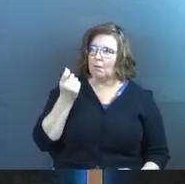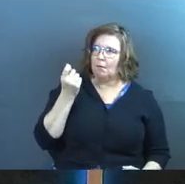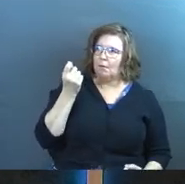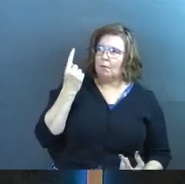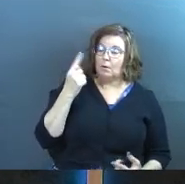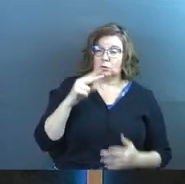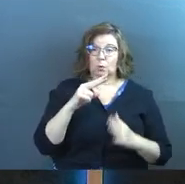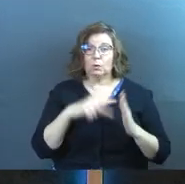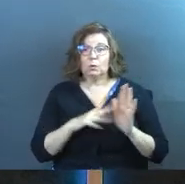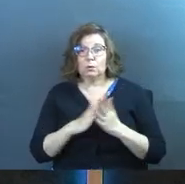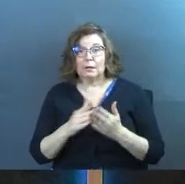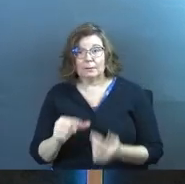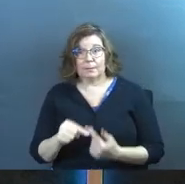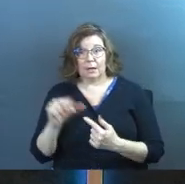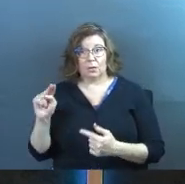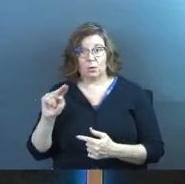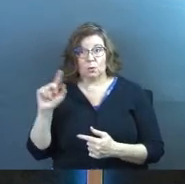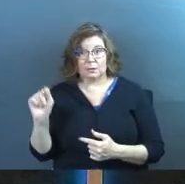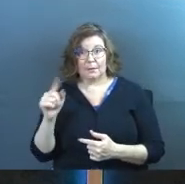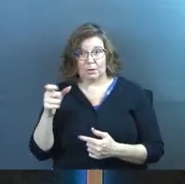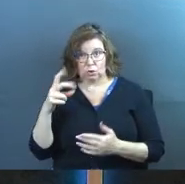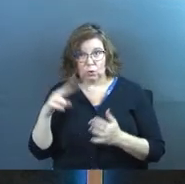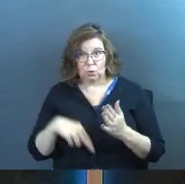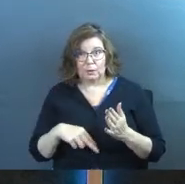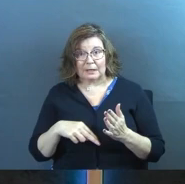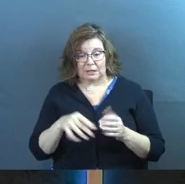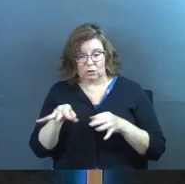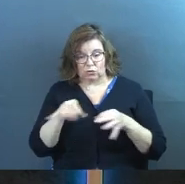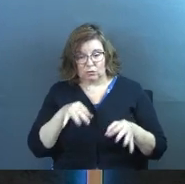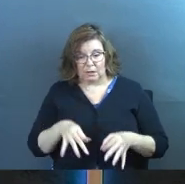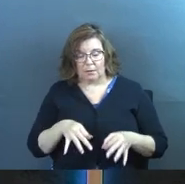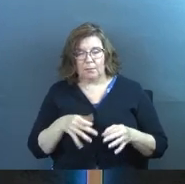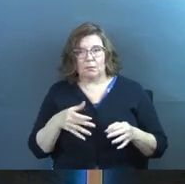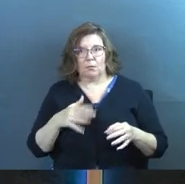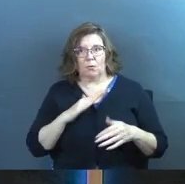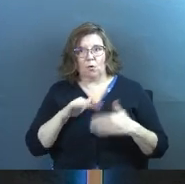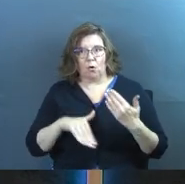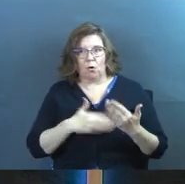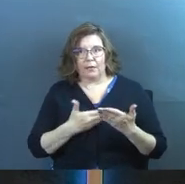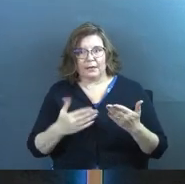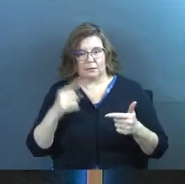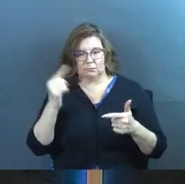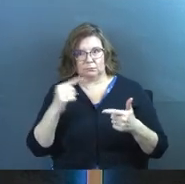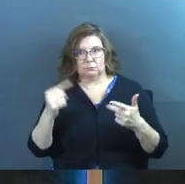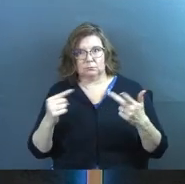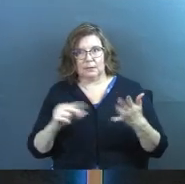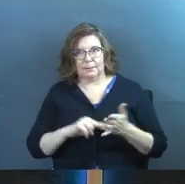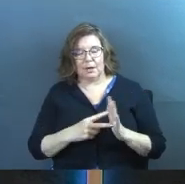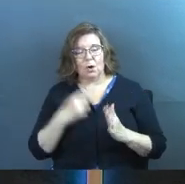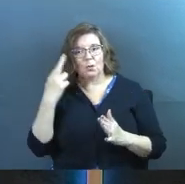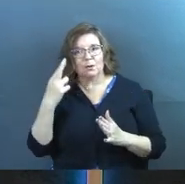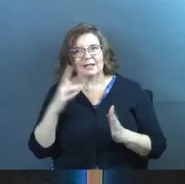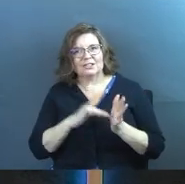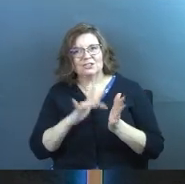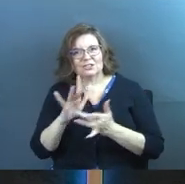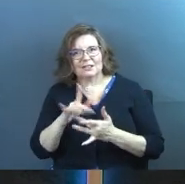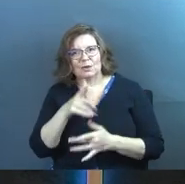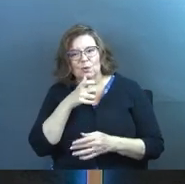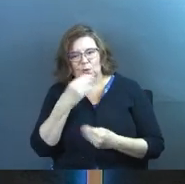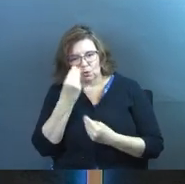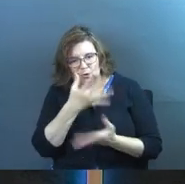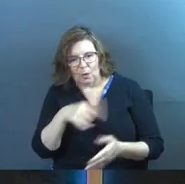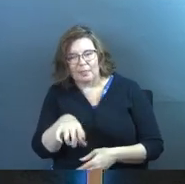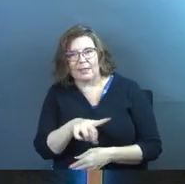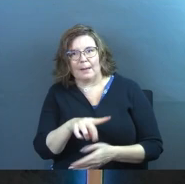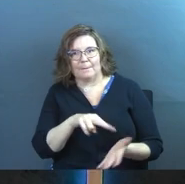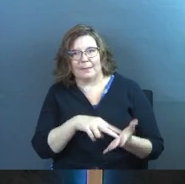scripture, especially the New Testament, and you're reading the descriptions of what all these things meant, realize it's Jesus who told